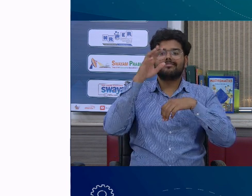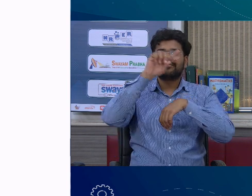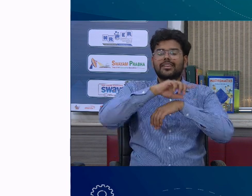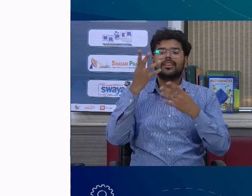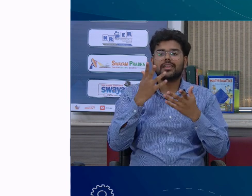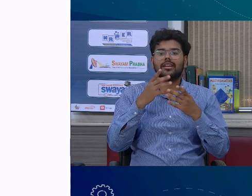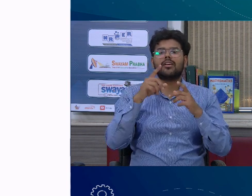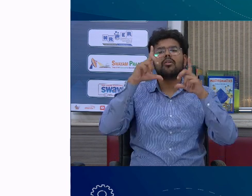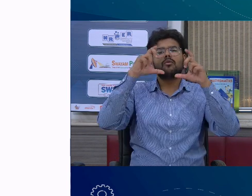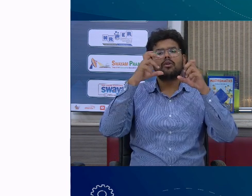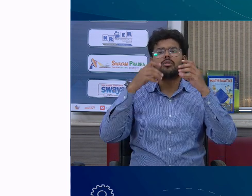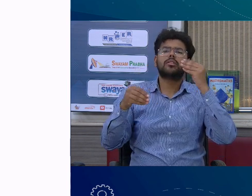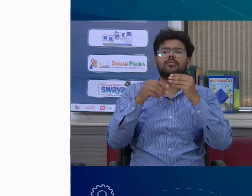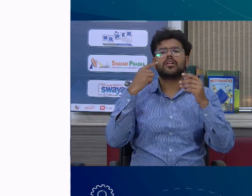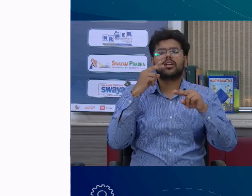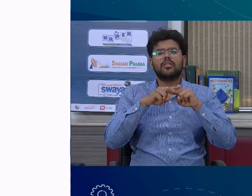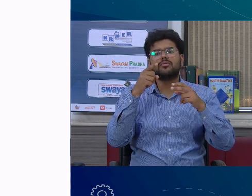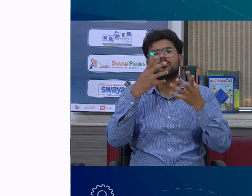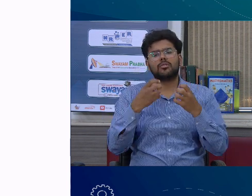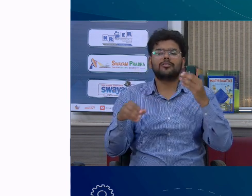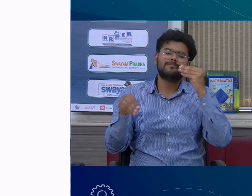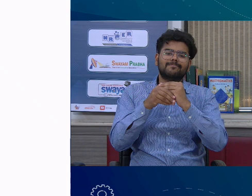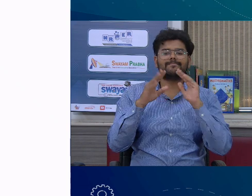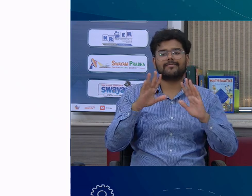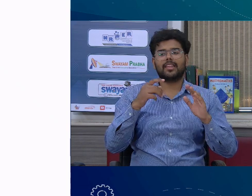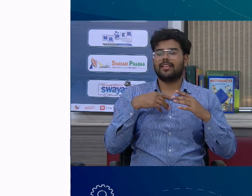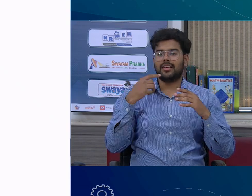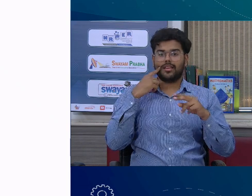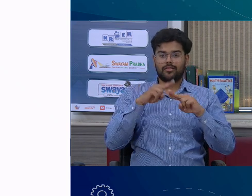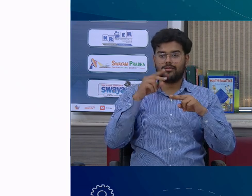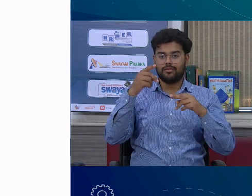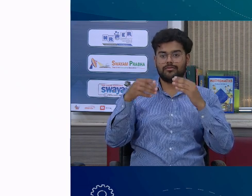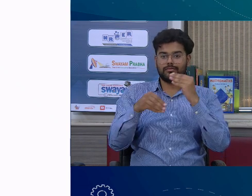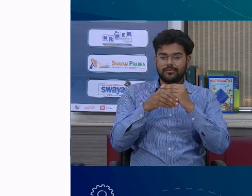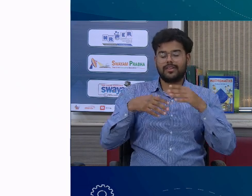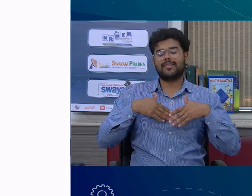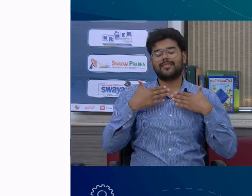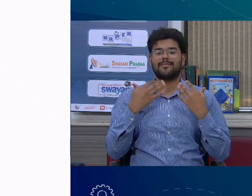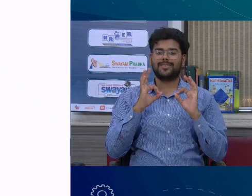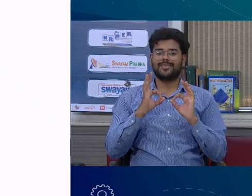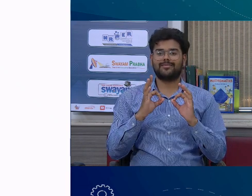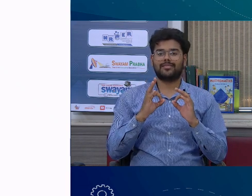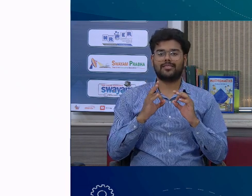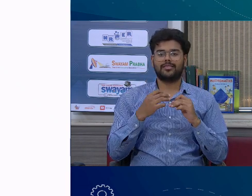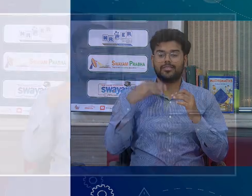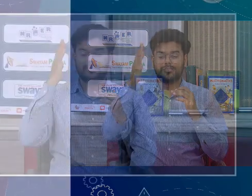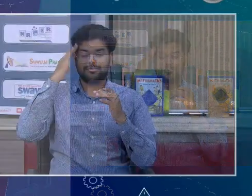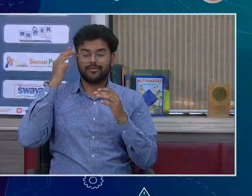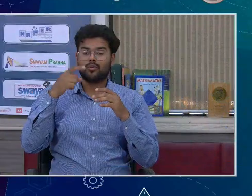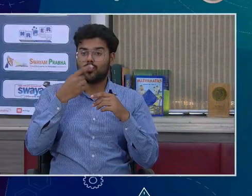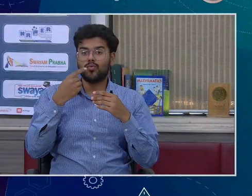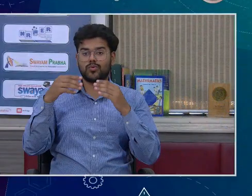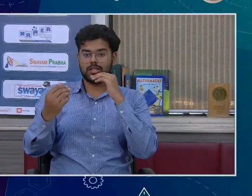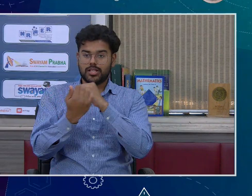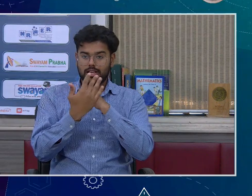is optional. If you can send us, that would be really happy for us so that we can know who is sending homework. And we would like to know